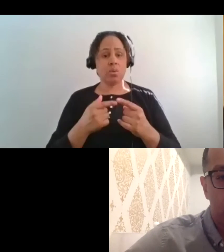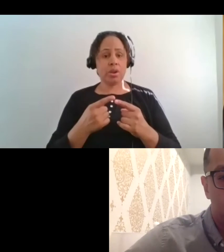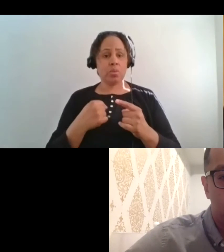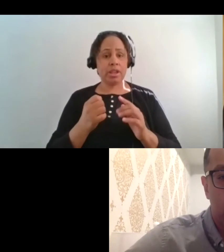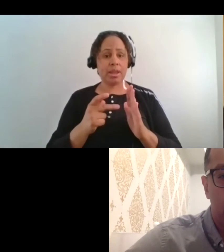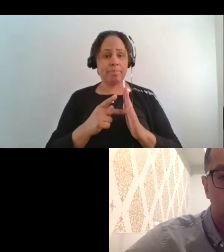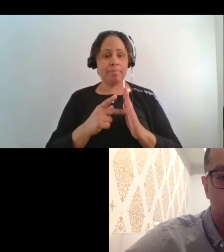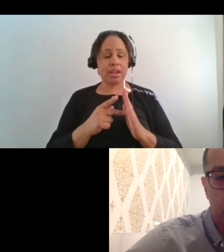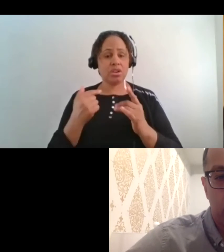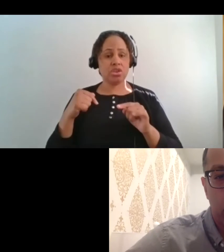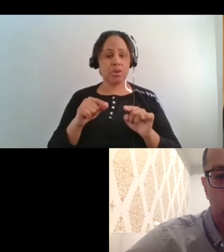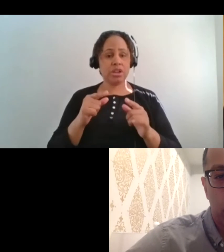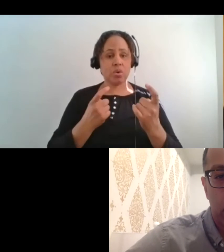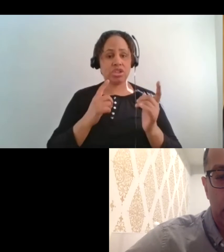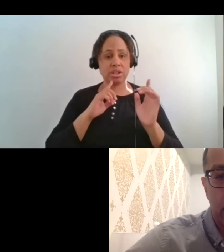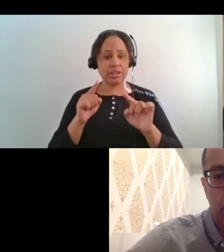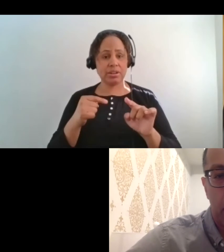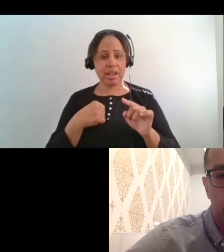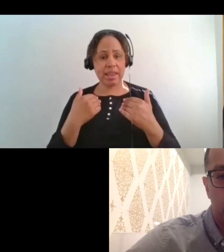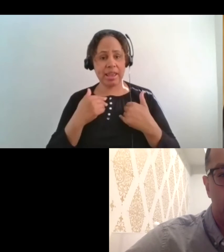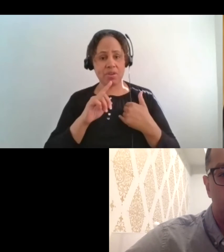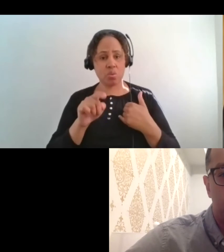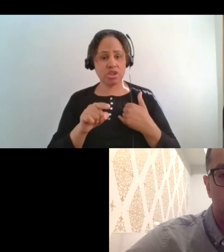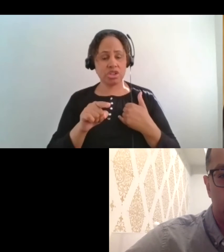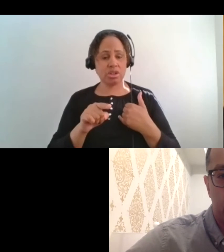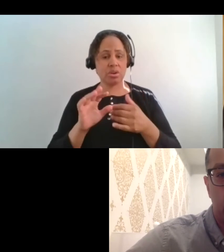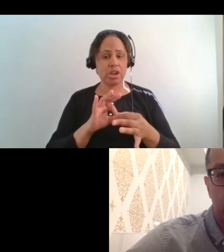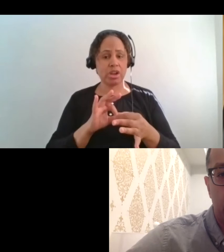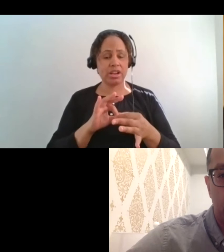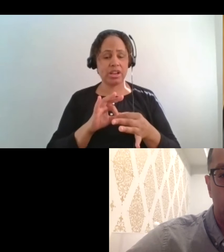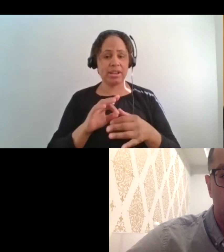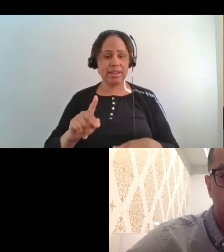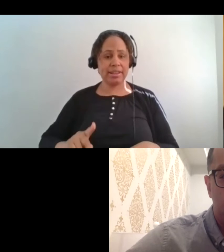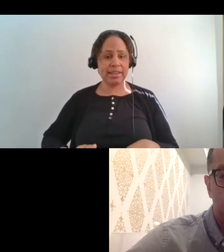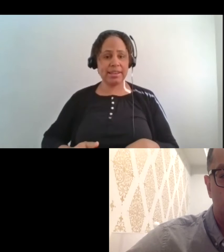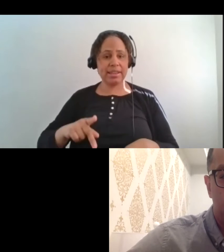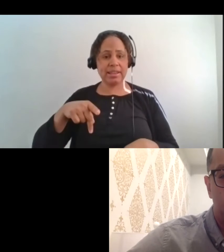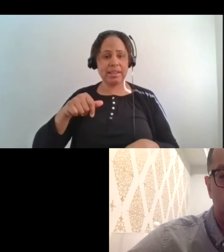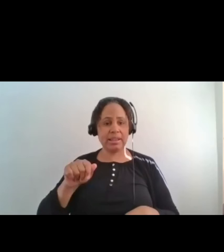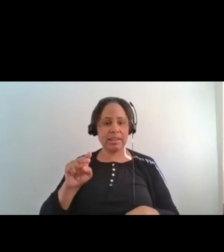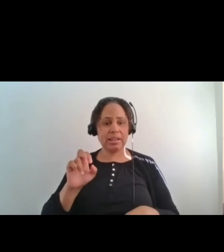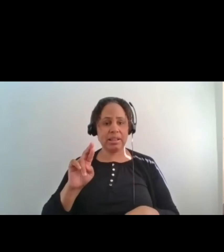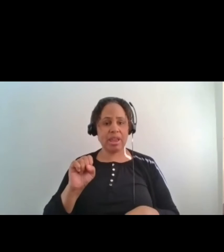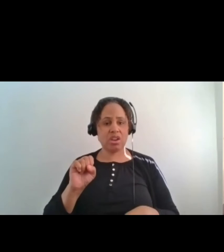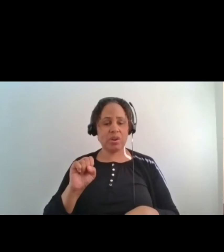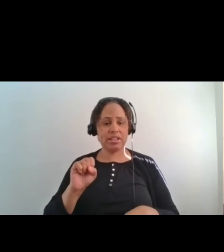Q&A session, I have a question for you regarding kidney pancreas transplants simultaneously. Okay. So we'll hold on to